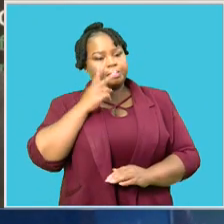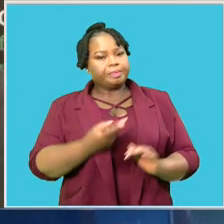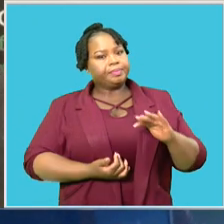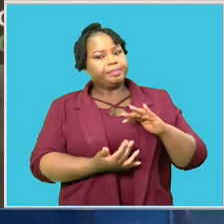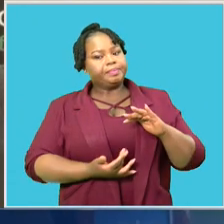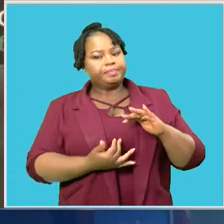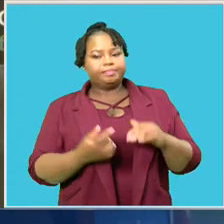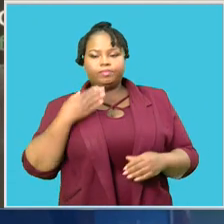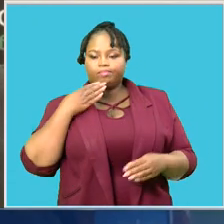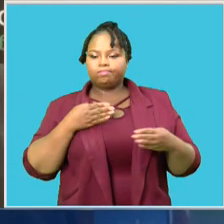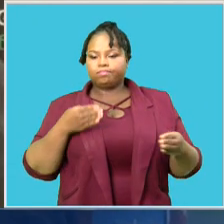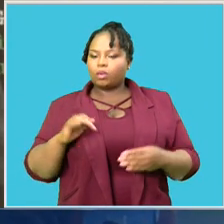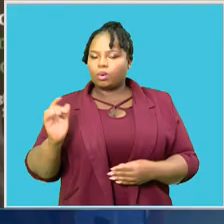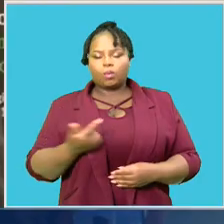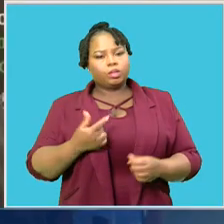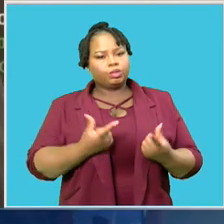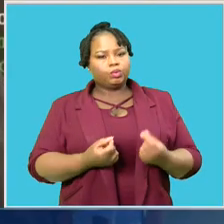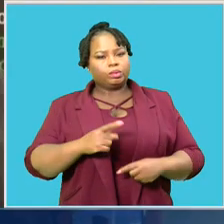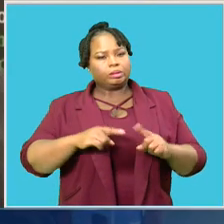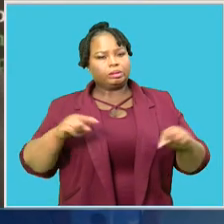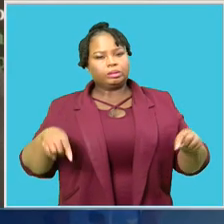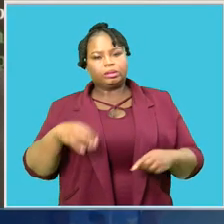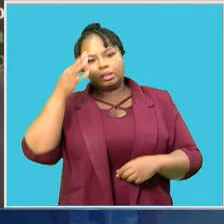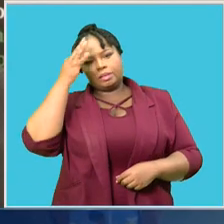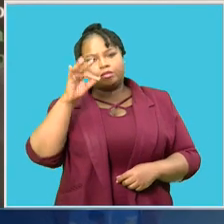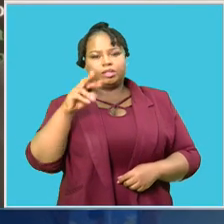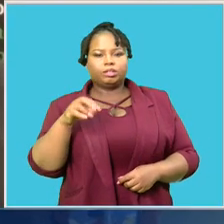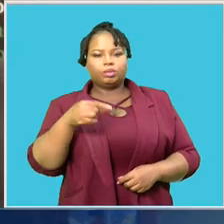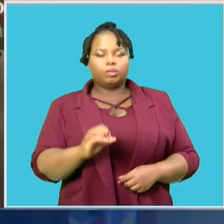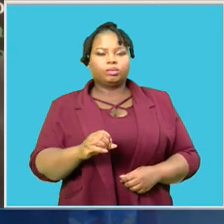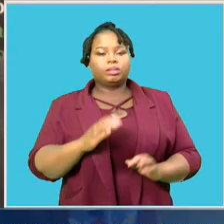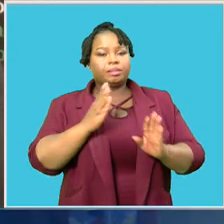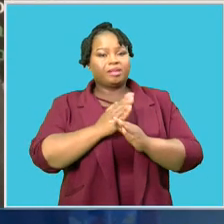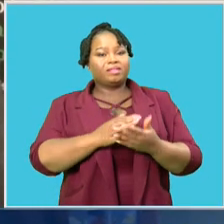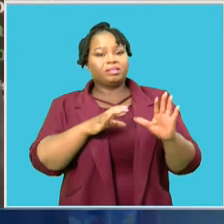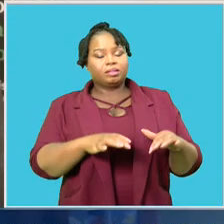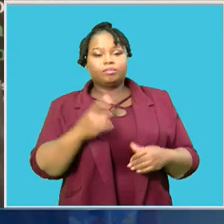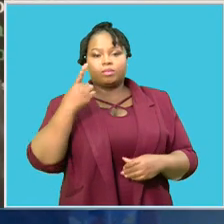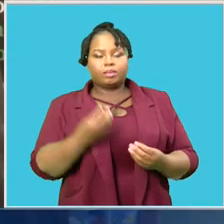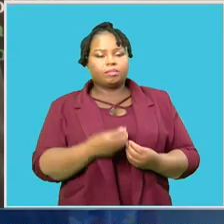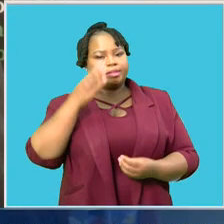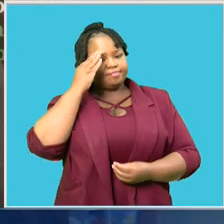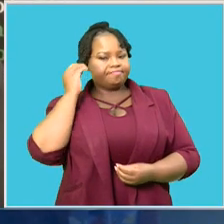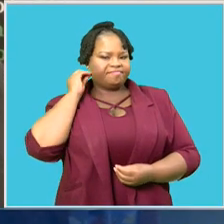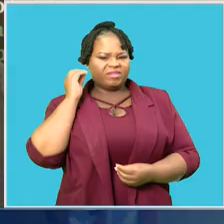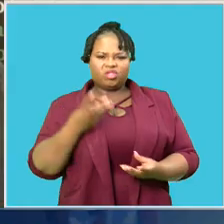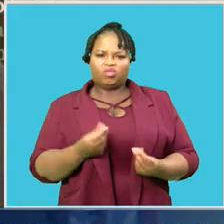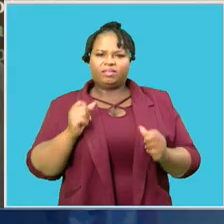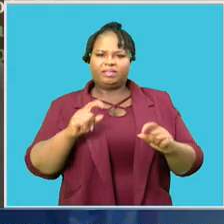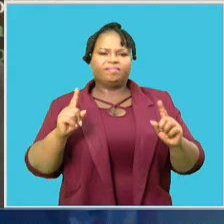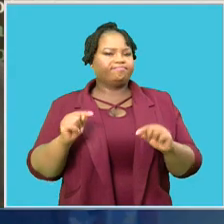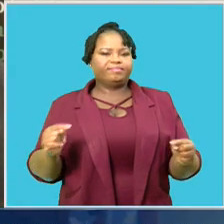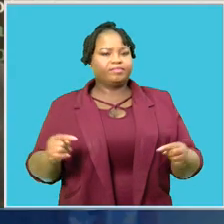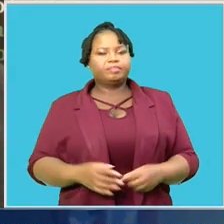inspiration of what everyone's doing across government, NGOs and private sector. My biggest takeaway is that this is not a problem you can solve by yourself.